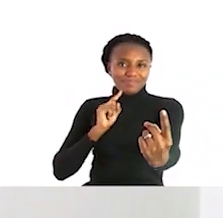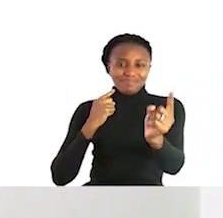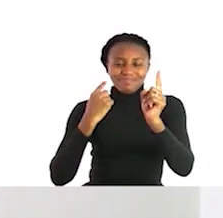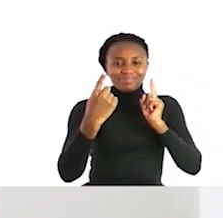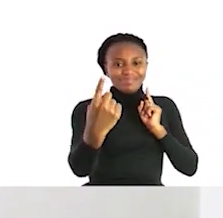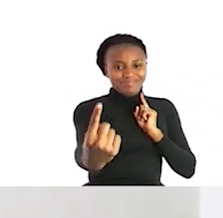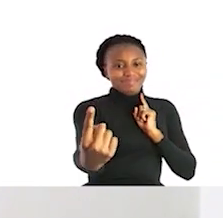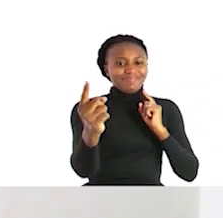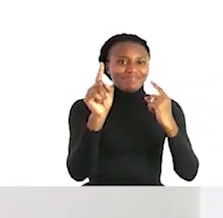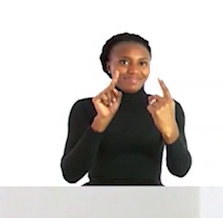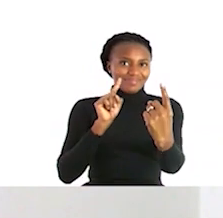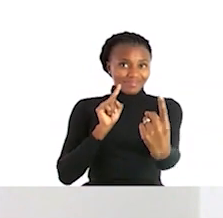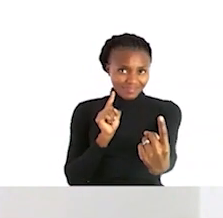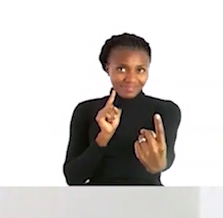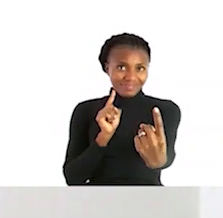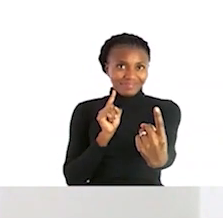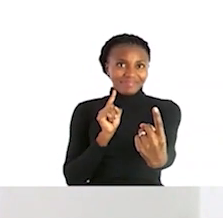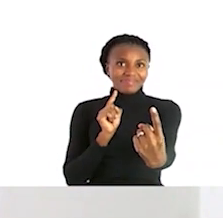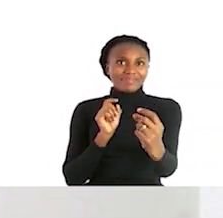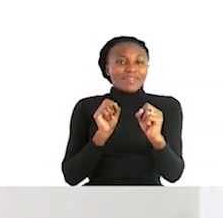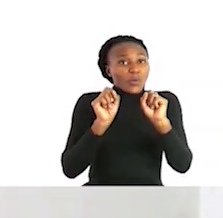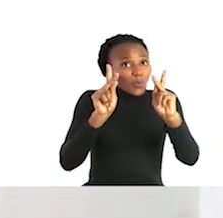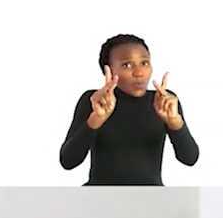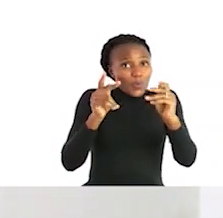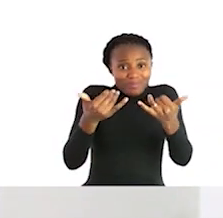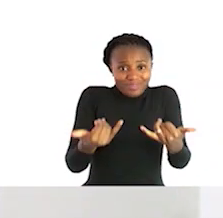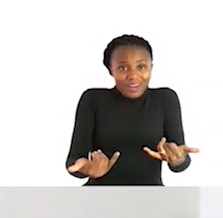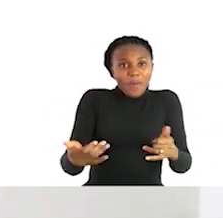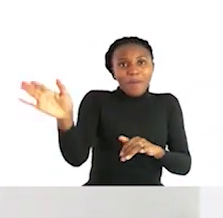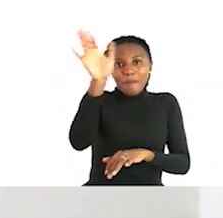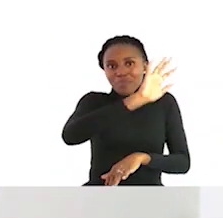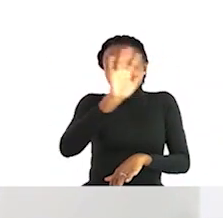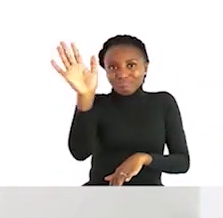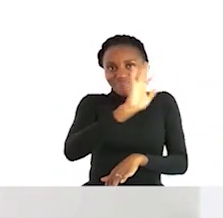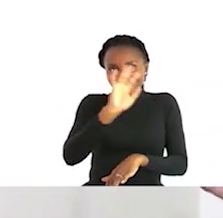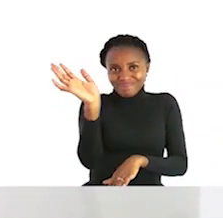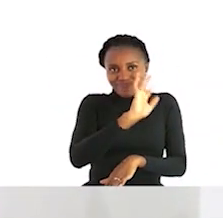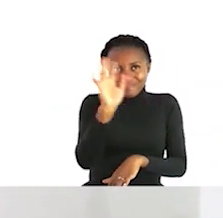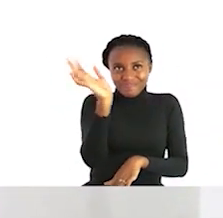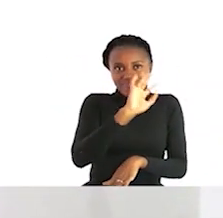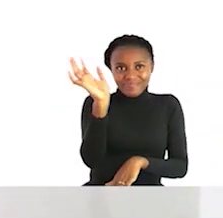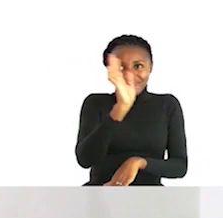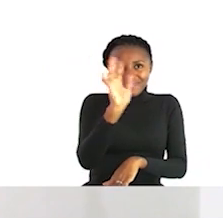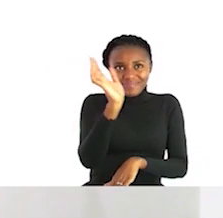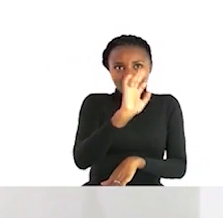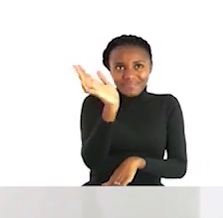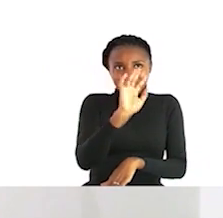we're not touching anyone in any way. Okay, from us here in the studio, until next time,